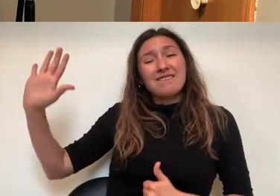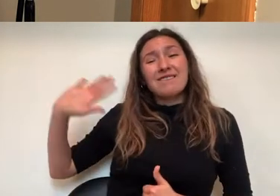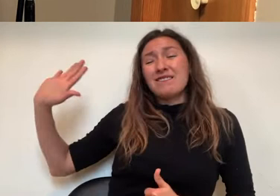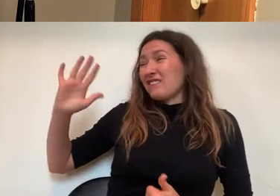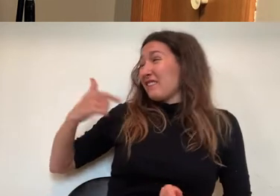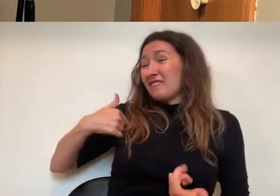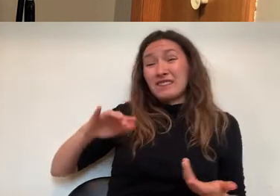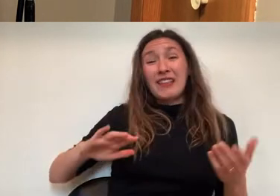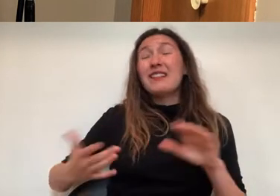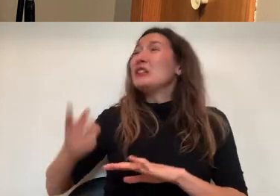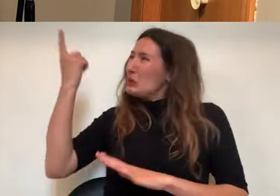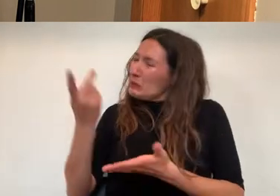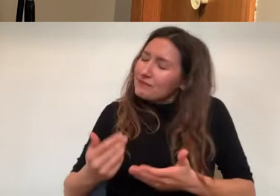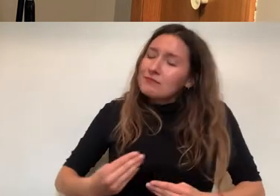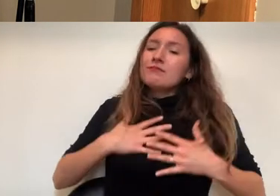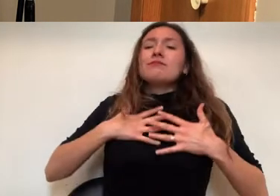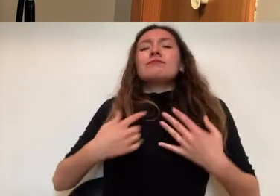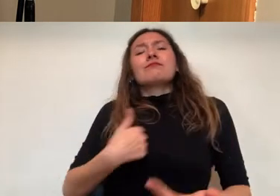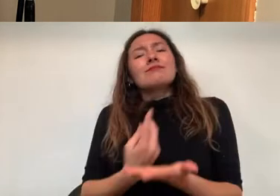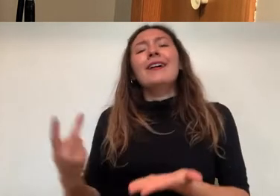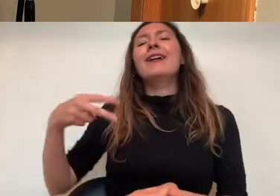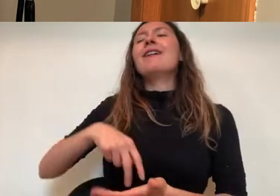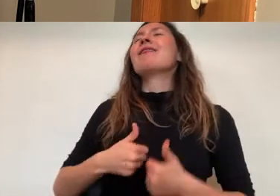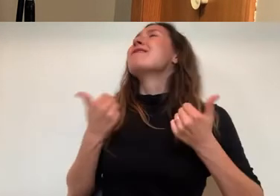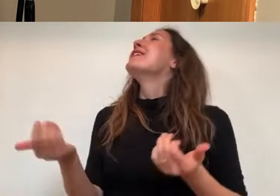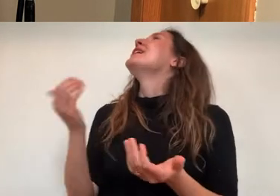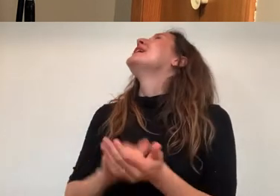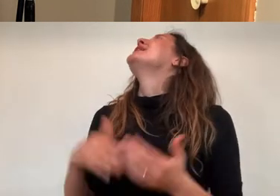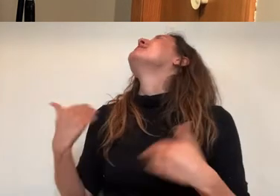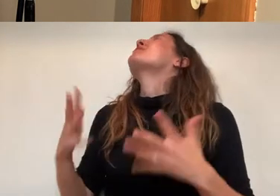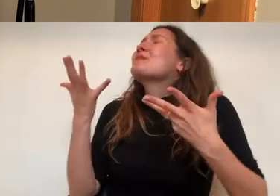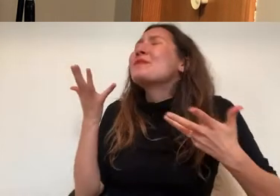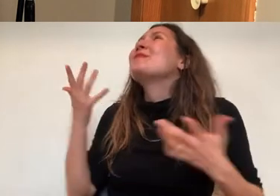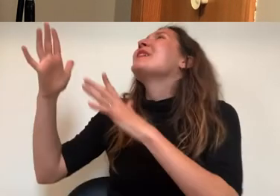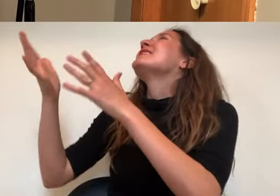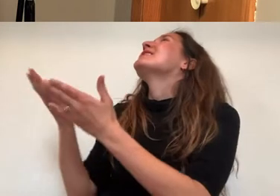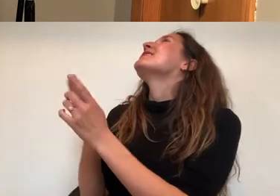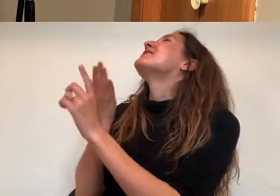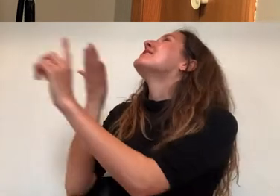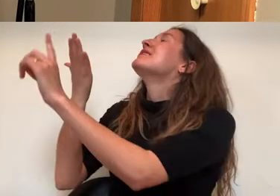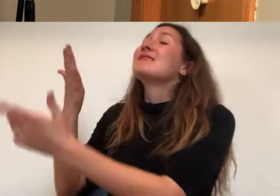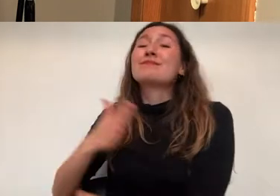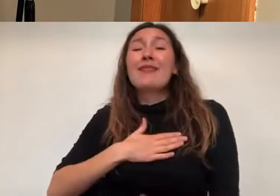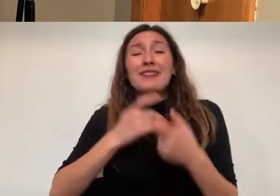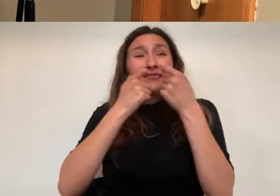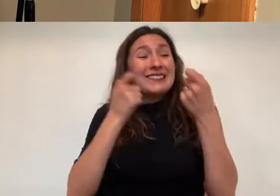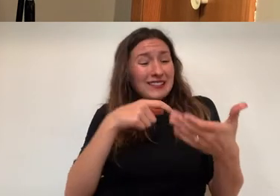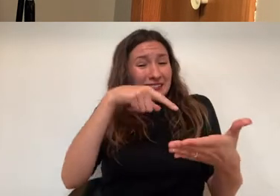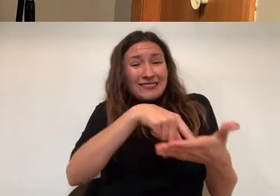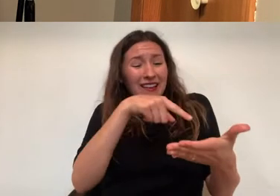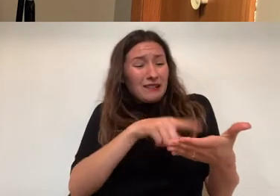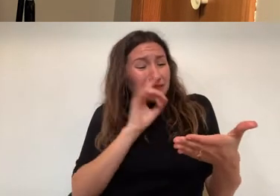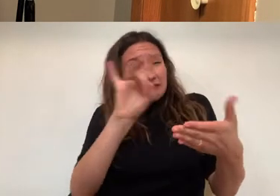up from the dead. Oh, praise the one who paid my